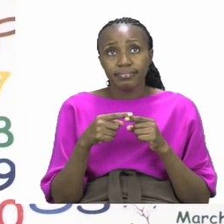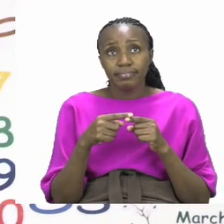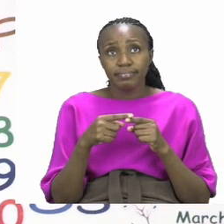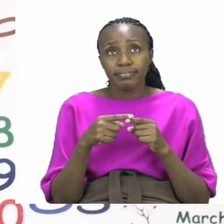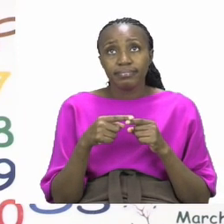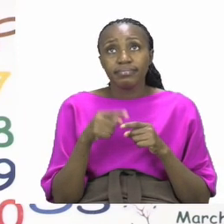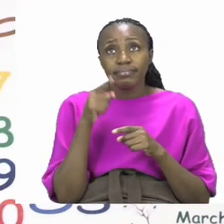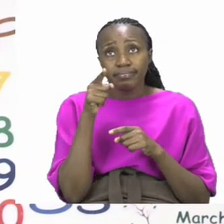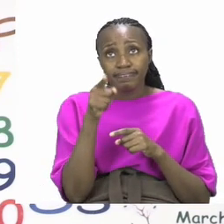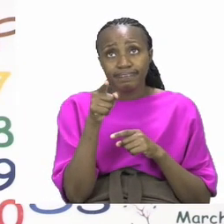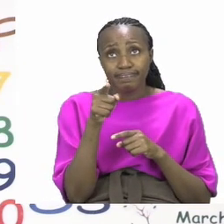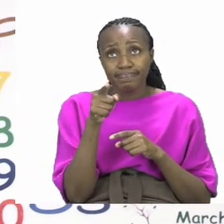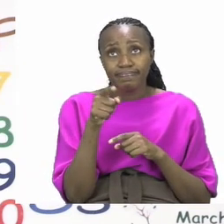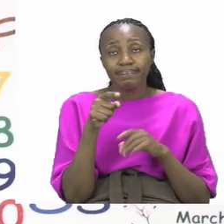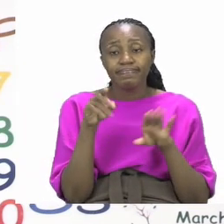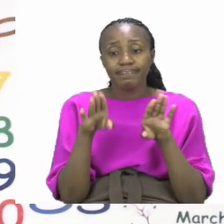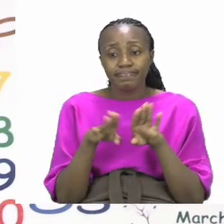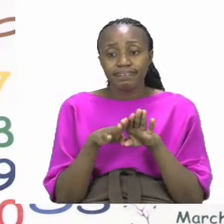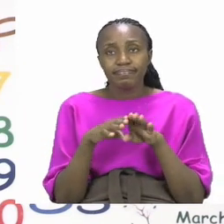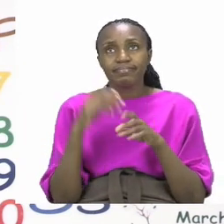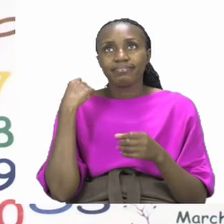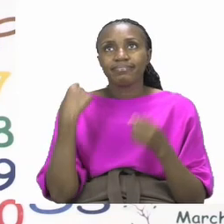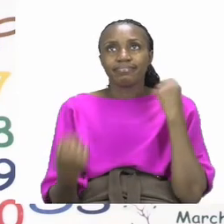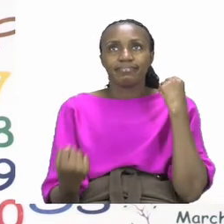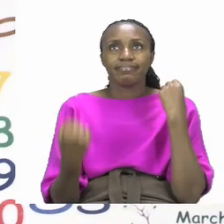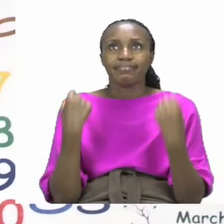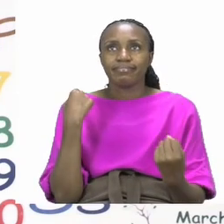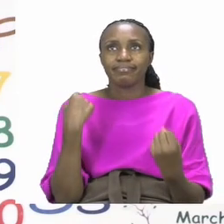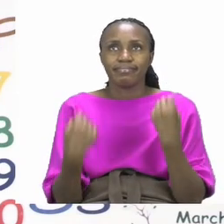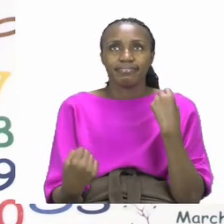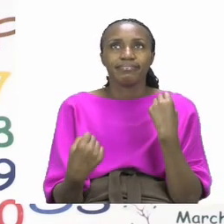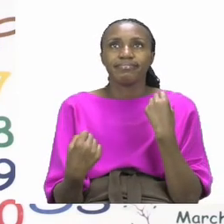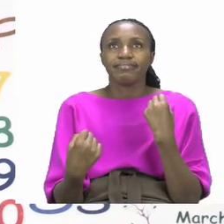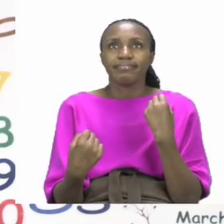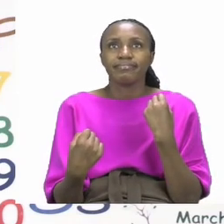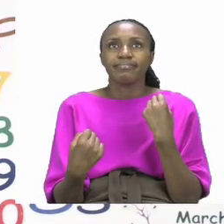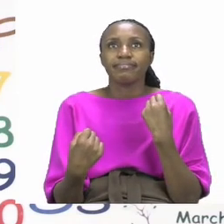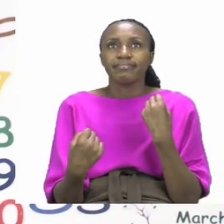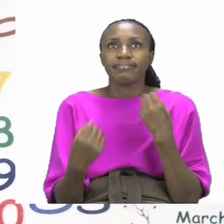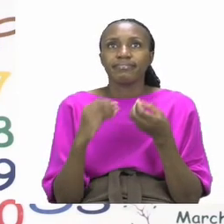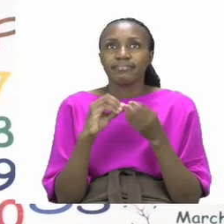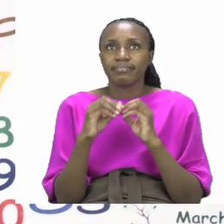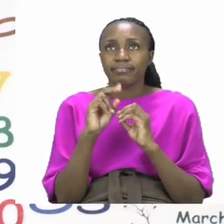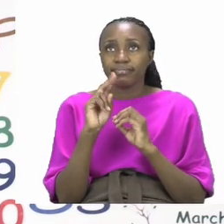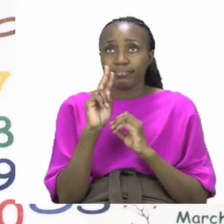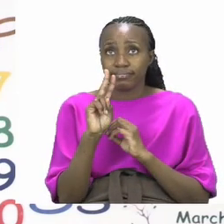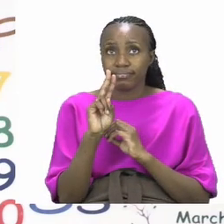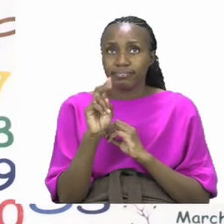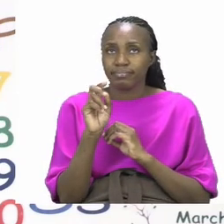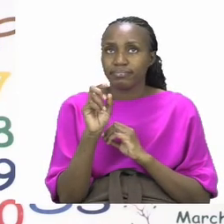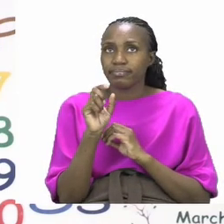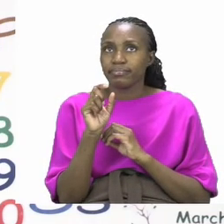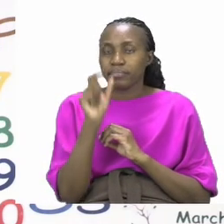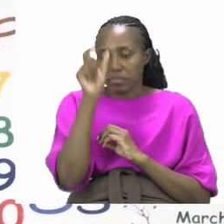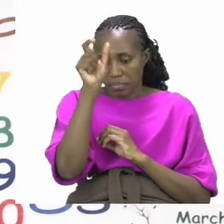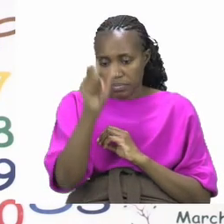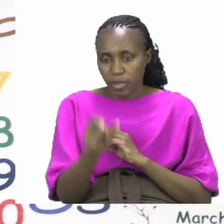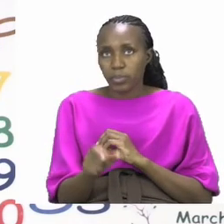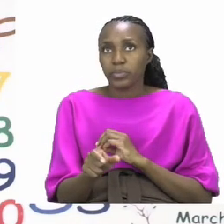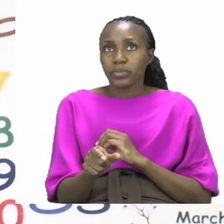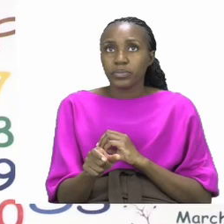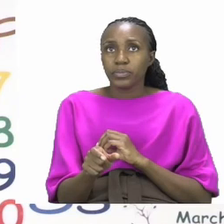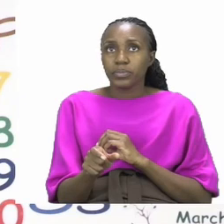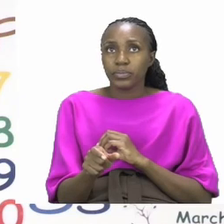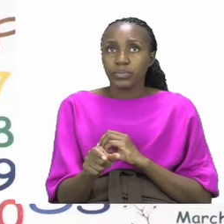doing dash exercises. Now remember, the number two says it's going down. So